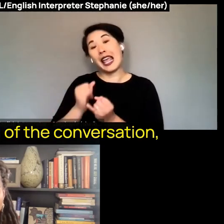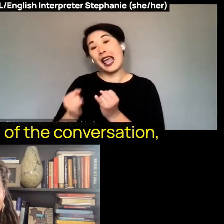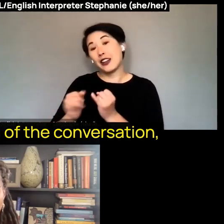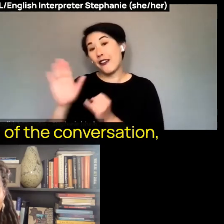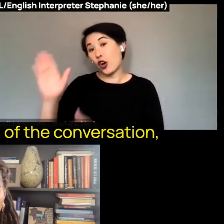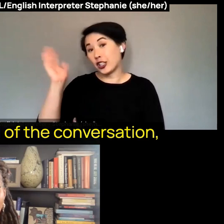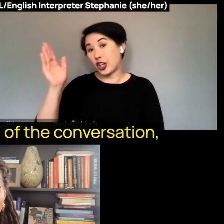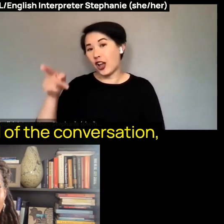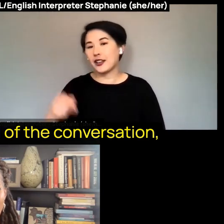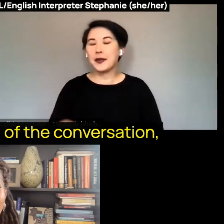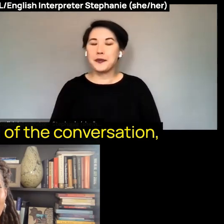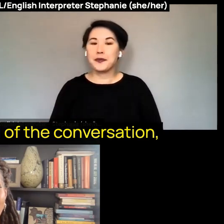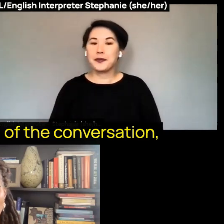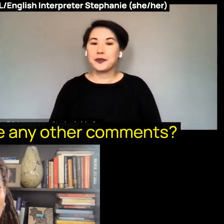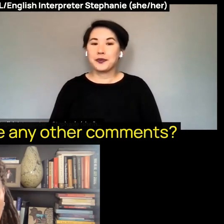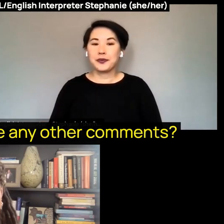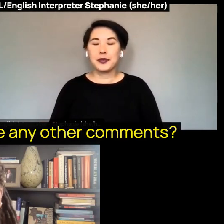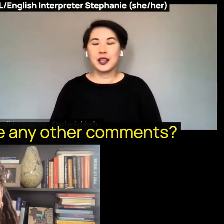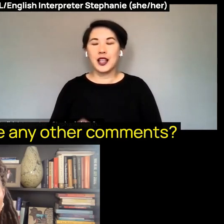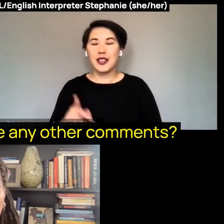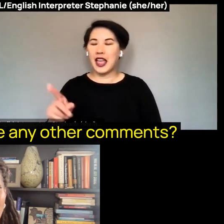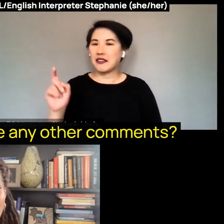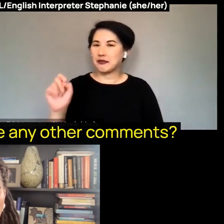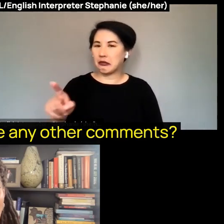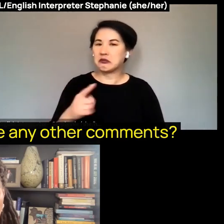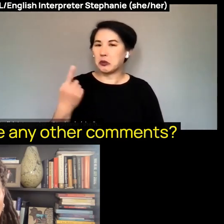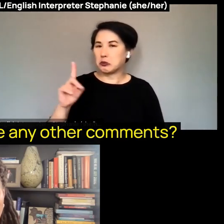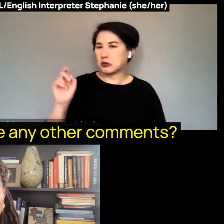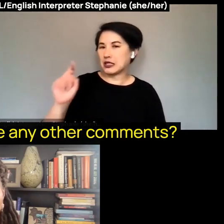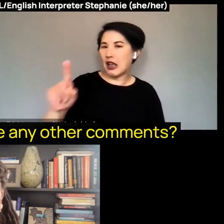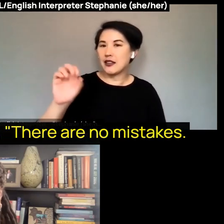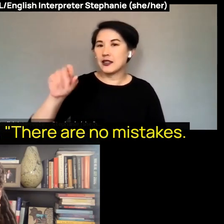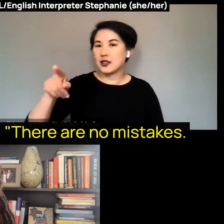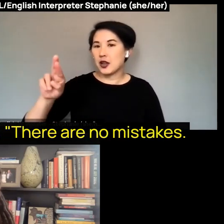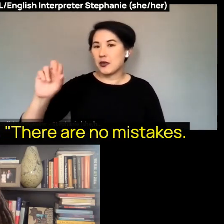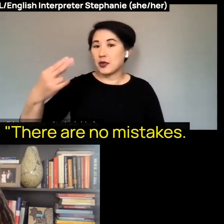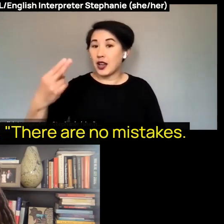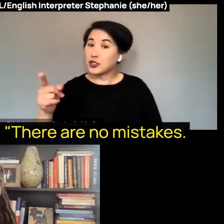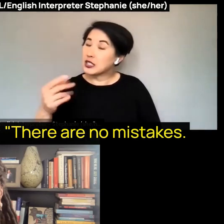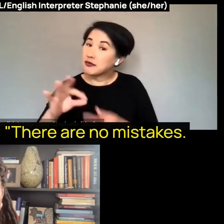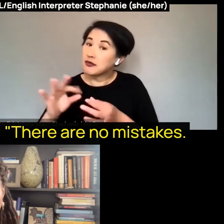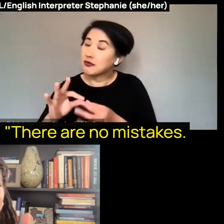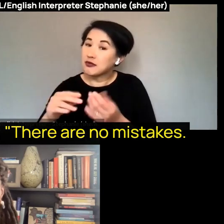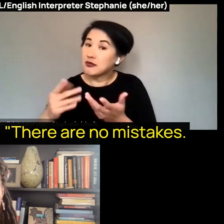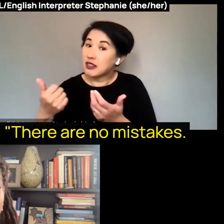of the conversation, they asked her, did she have any other comments? And she sat up and she says, there are no